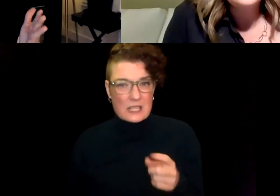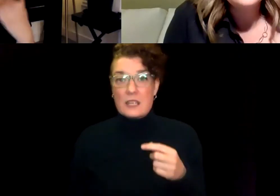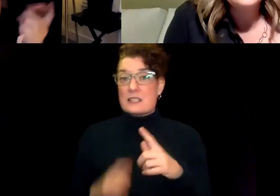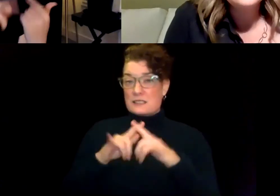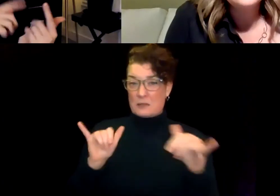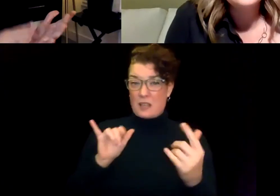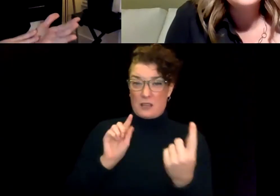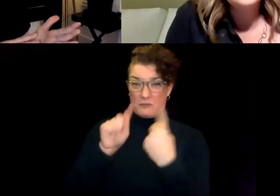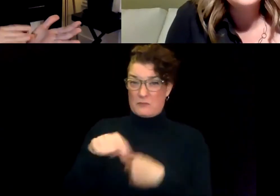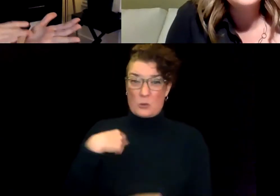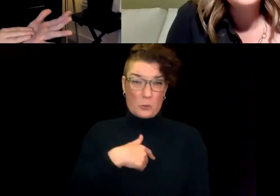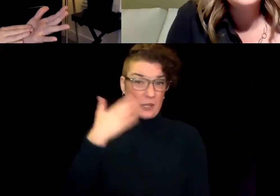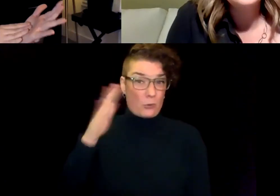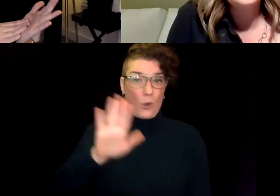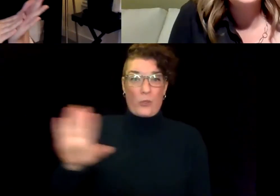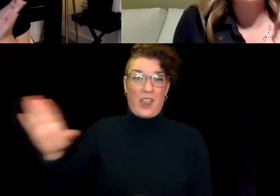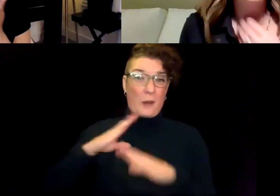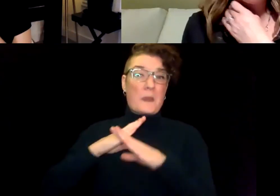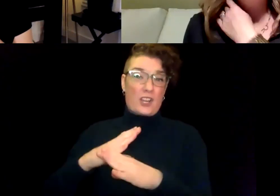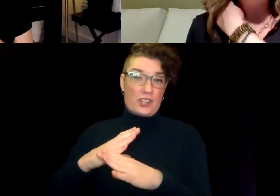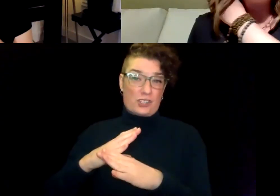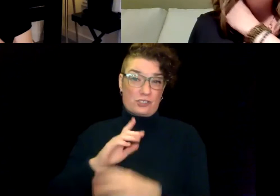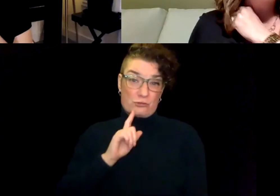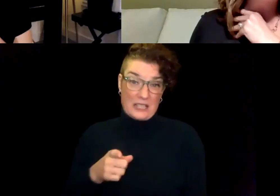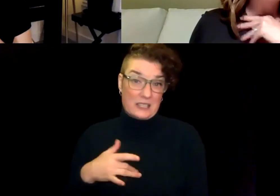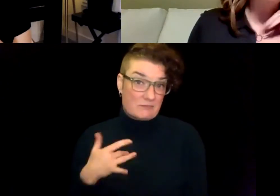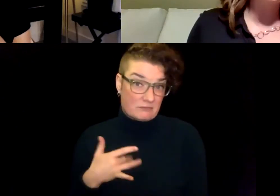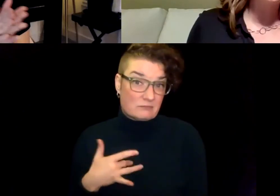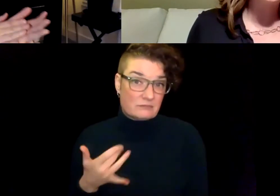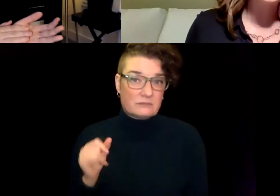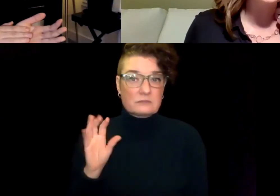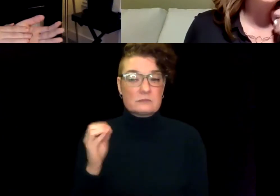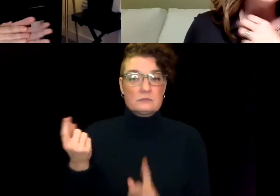the barriers that doctors run into, not really. And so, you know, it comes